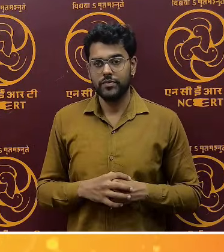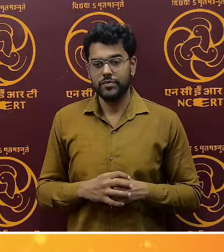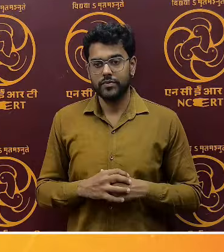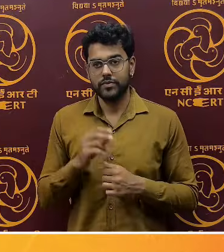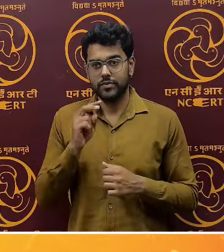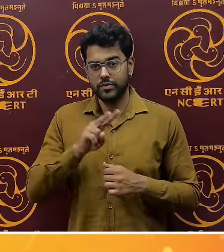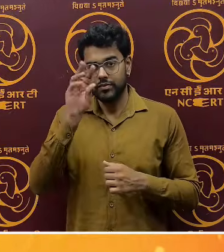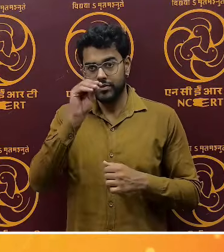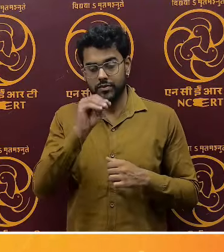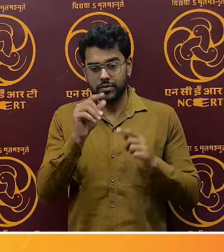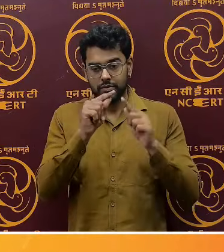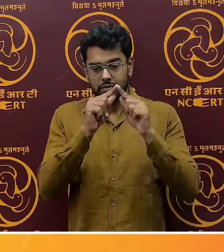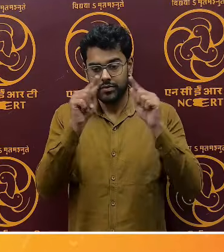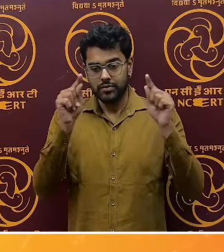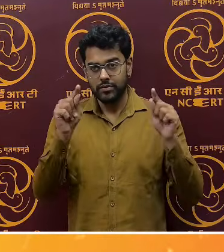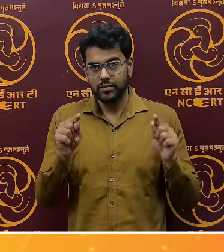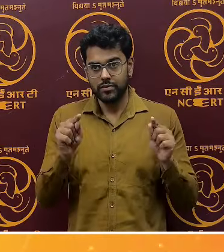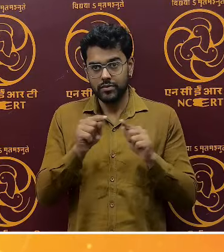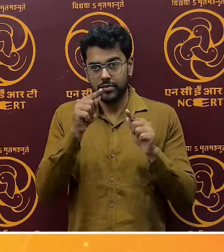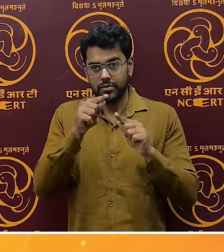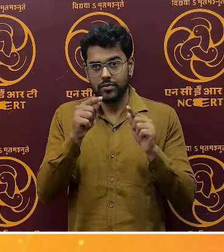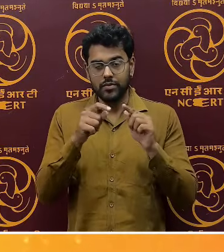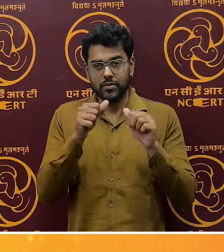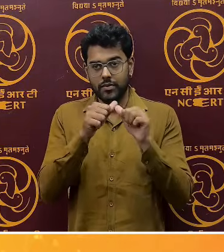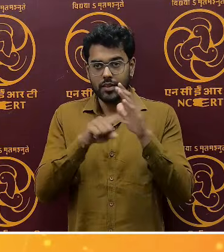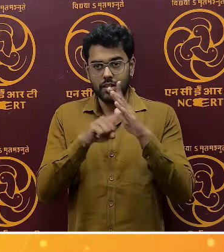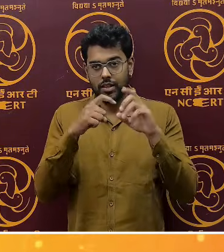area of each rectangle. Each area has a